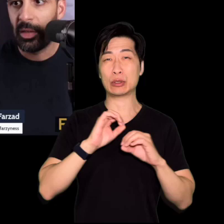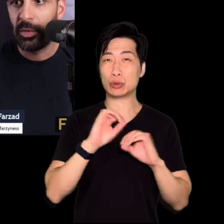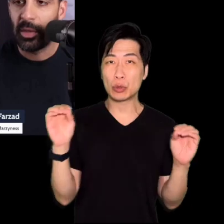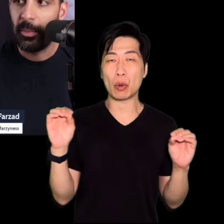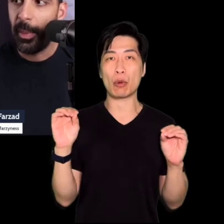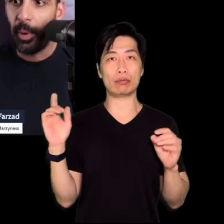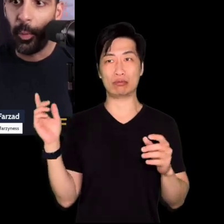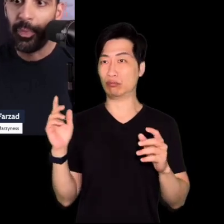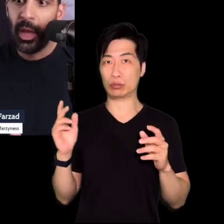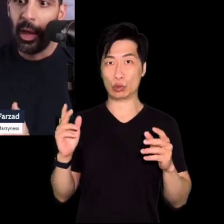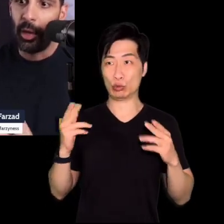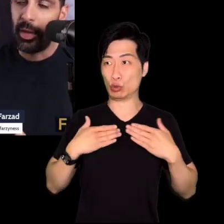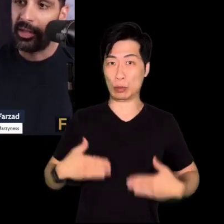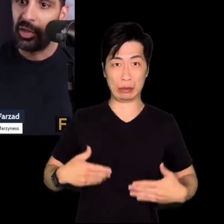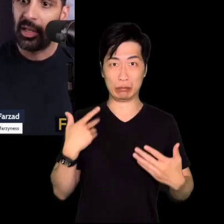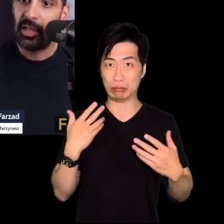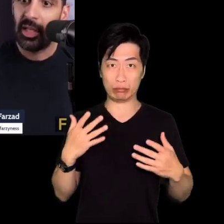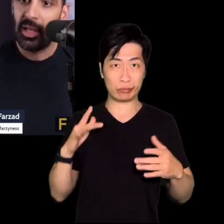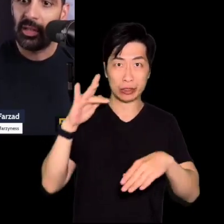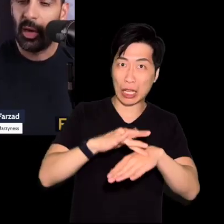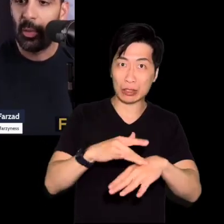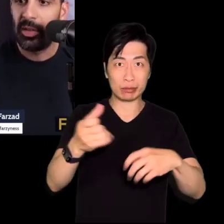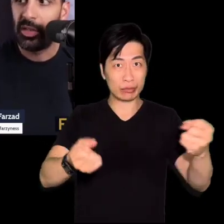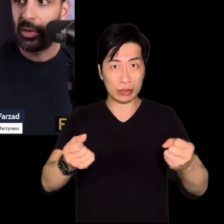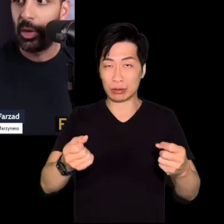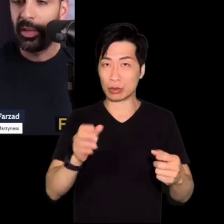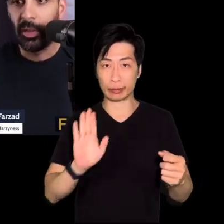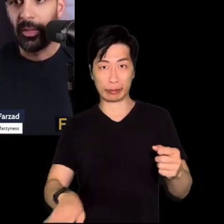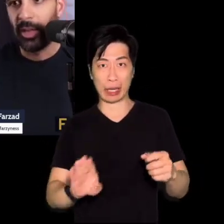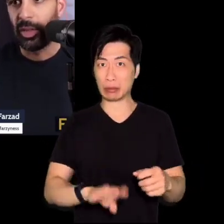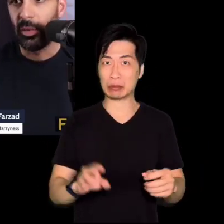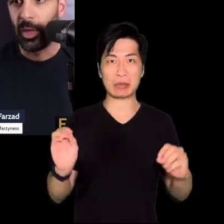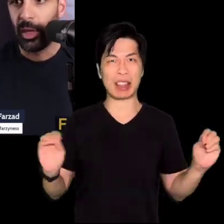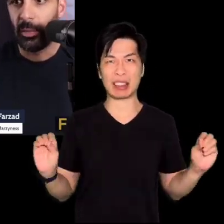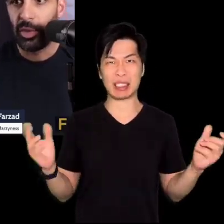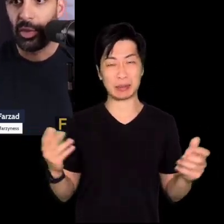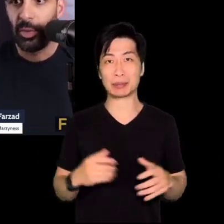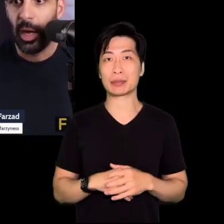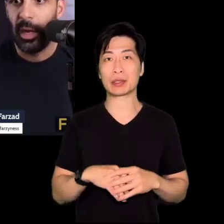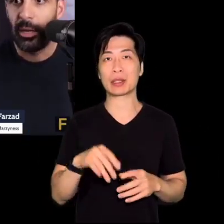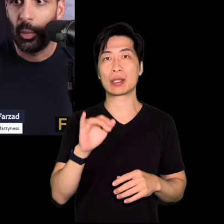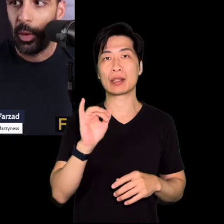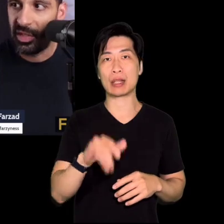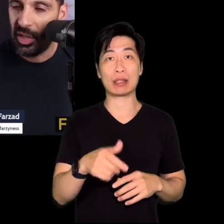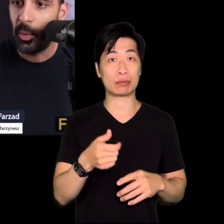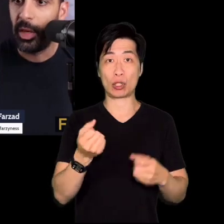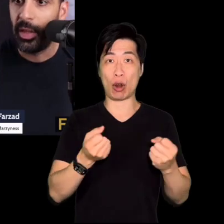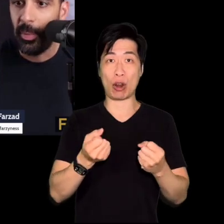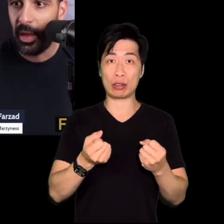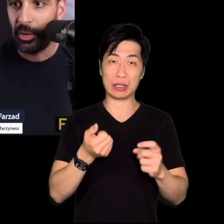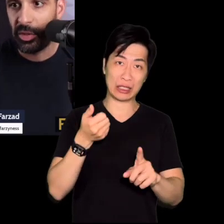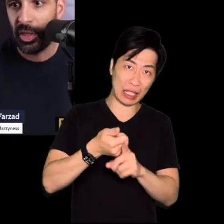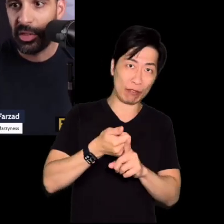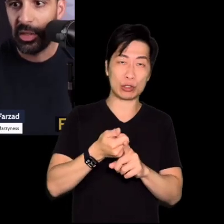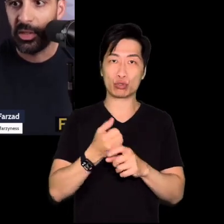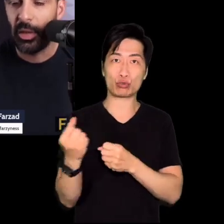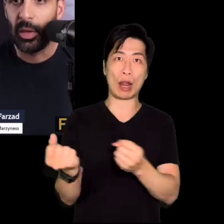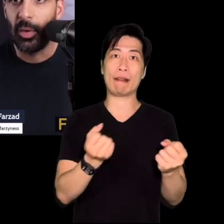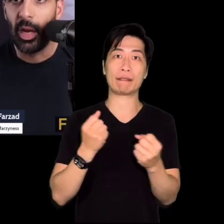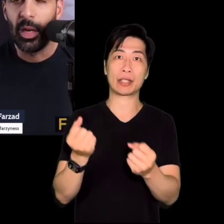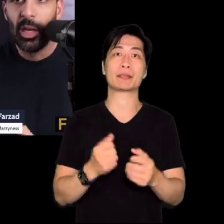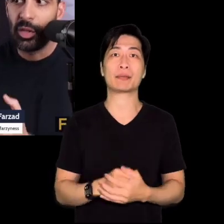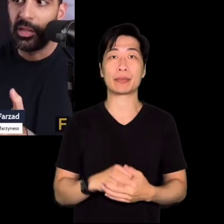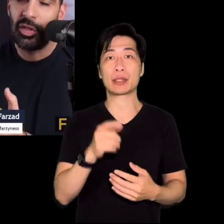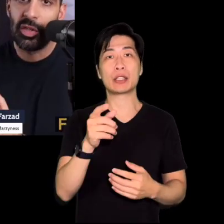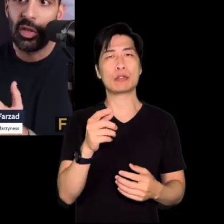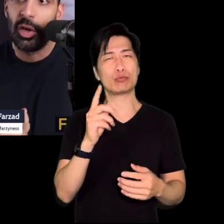emergency vehicles, some people, and all of this, as you can see, is done with zero intervention when it comes to the steering wheel and the pedals. As you can see, there's nothing